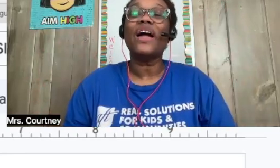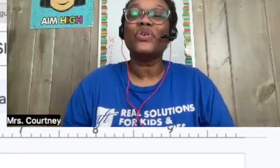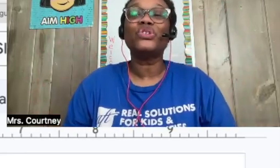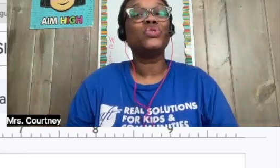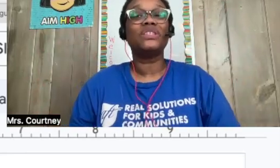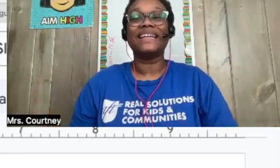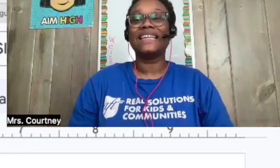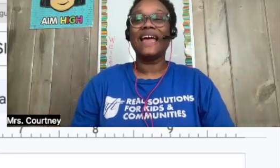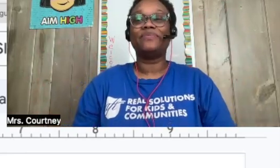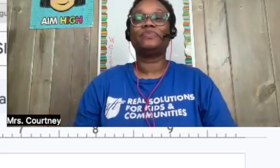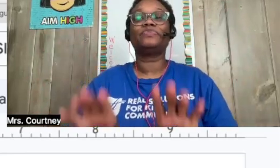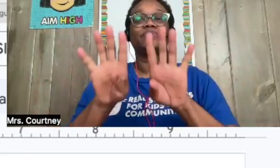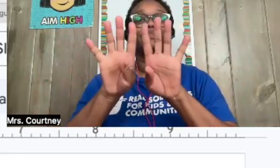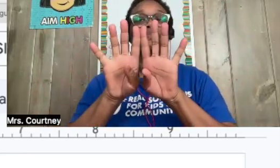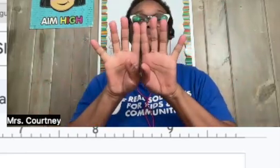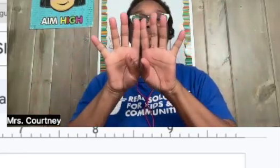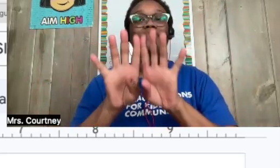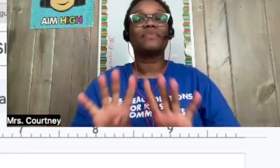Let's try those two signs again.